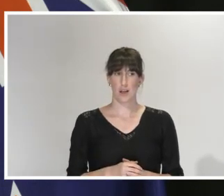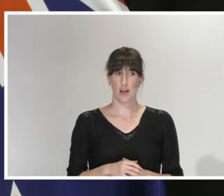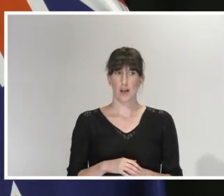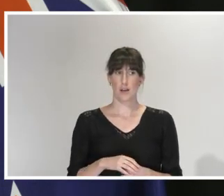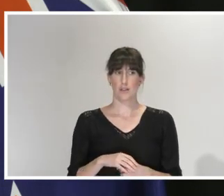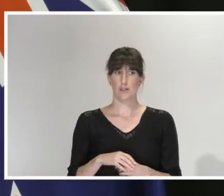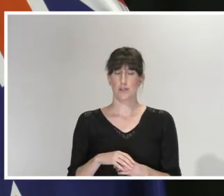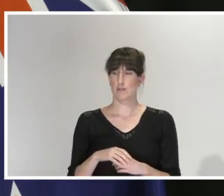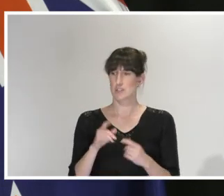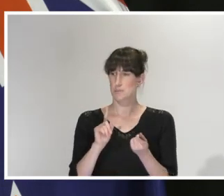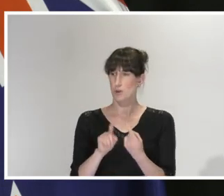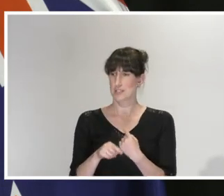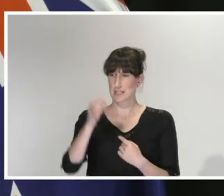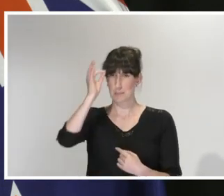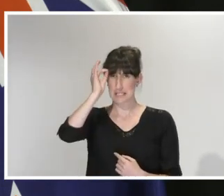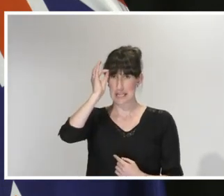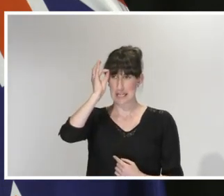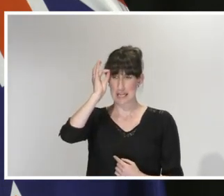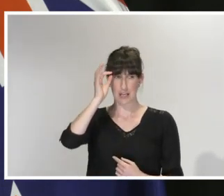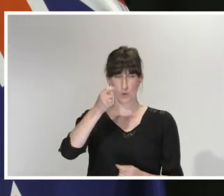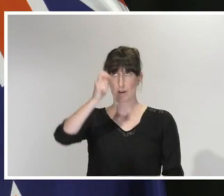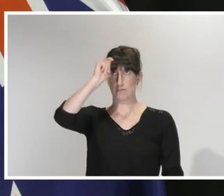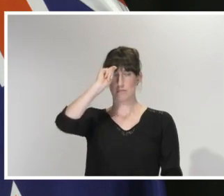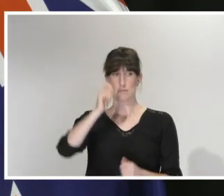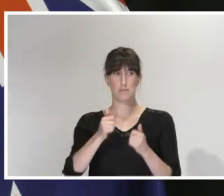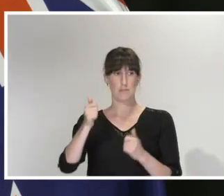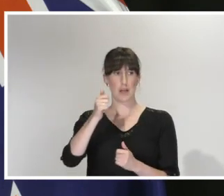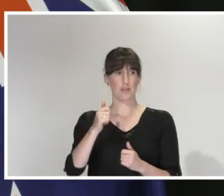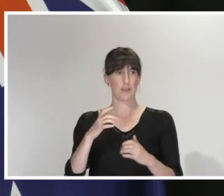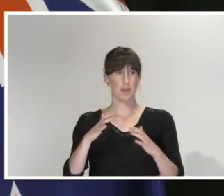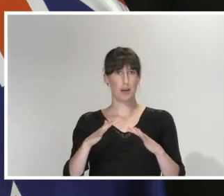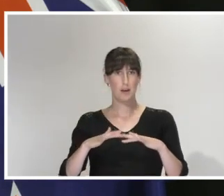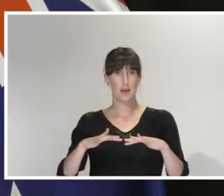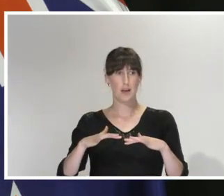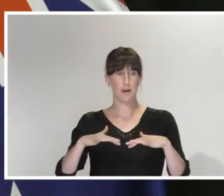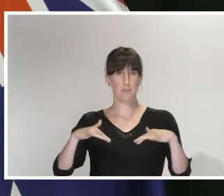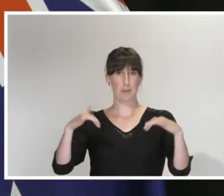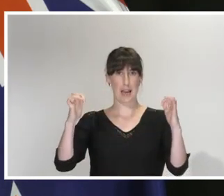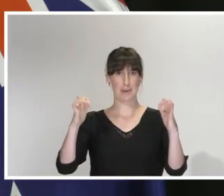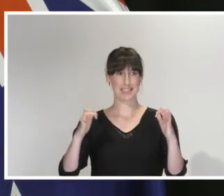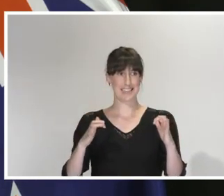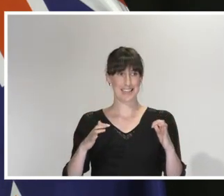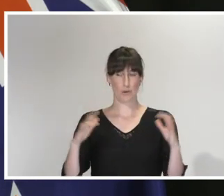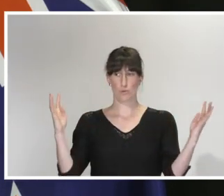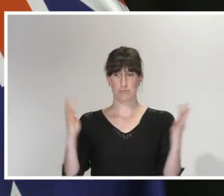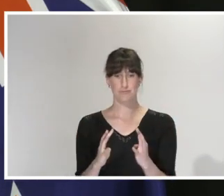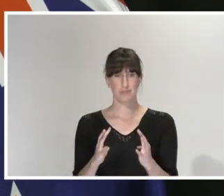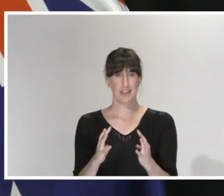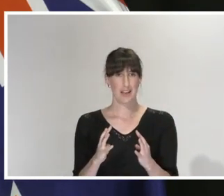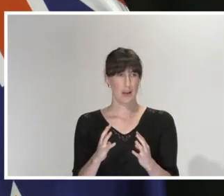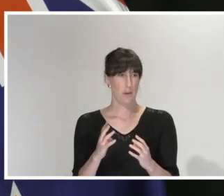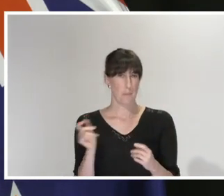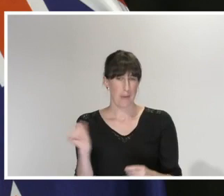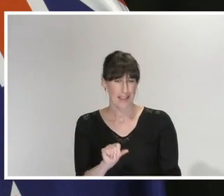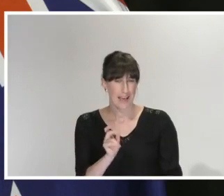meet? And will the House sit kind of normal sittings, or will it be quite different? Look, we haven't had that conversation yet, and I think that really depends